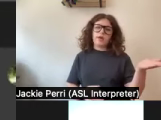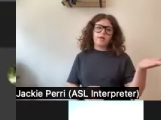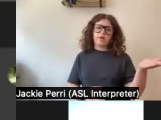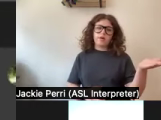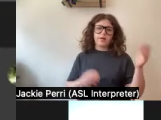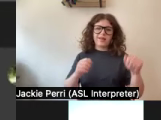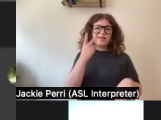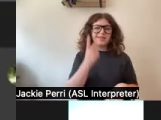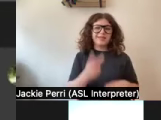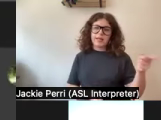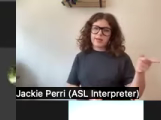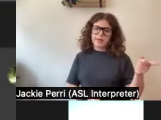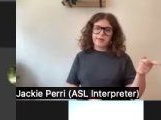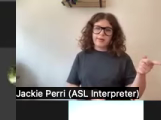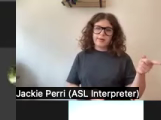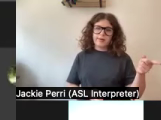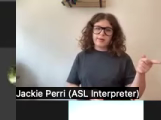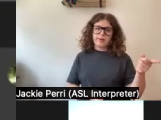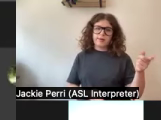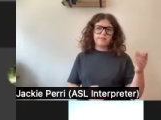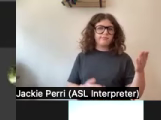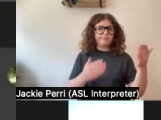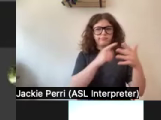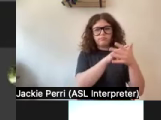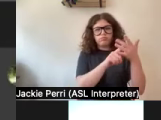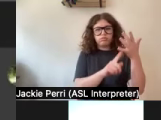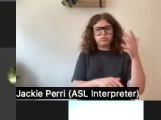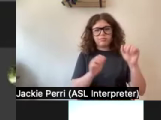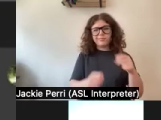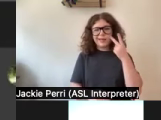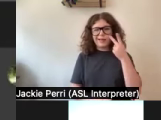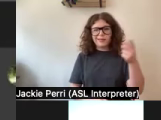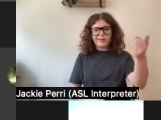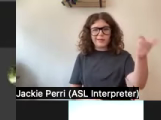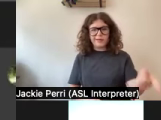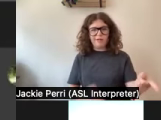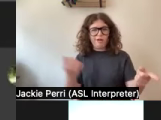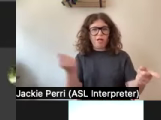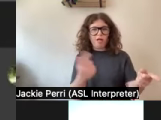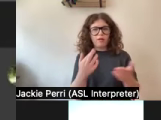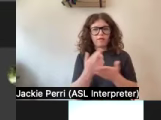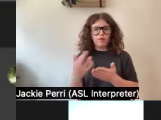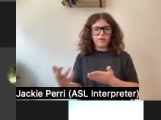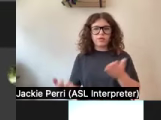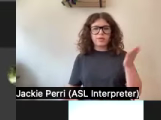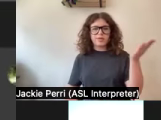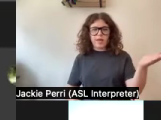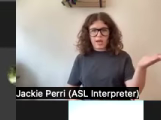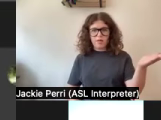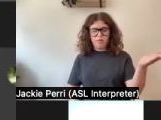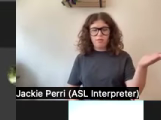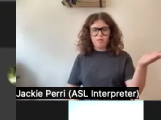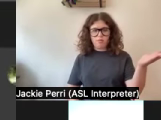sequence, there's the policy here, the national sexuality education standards, and then